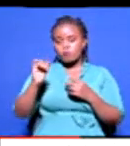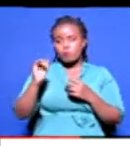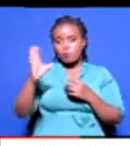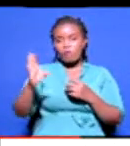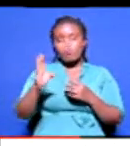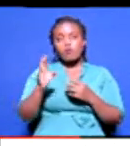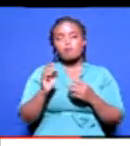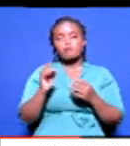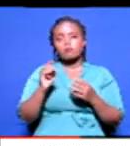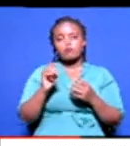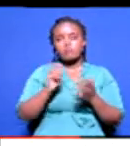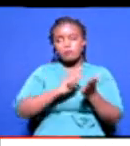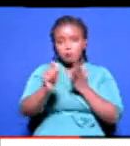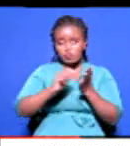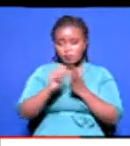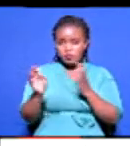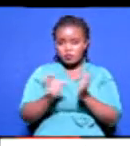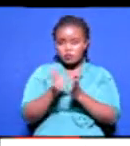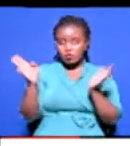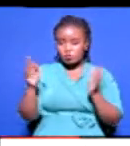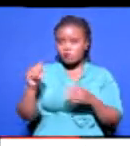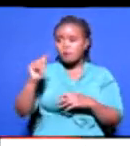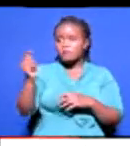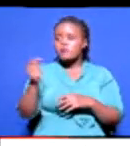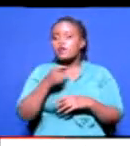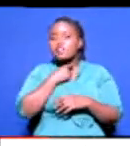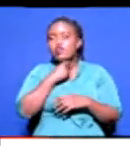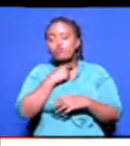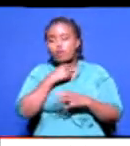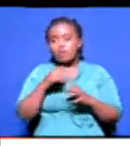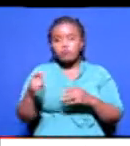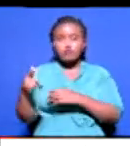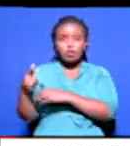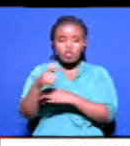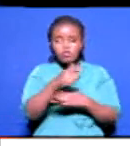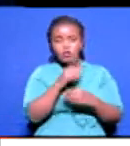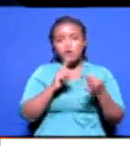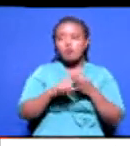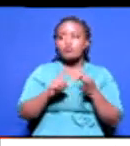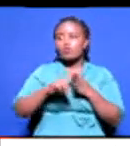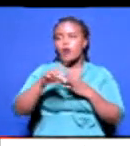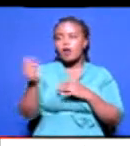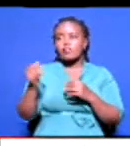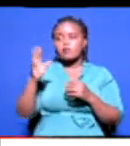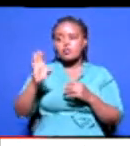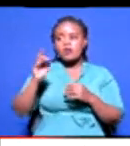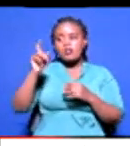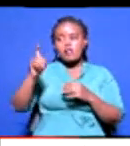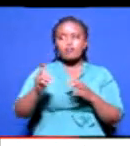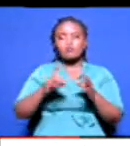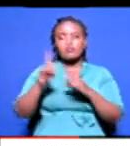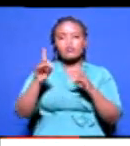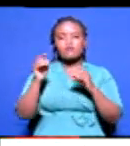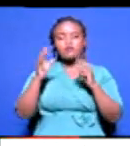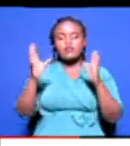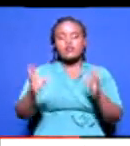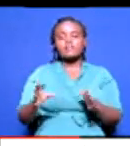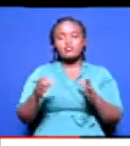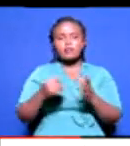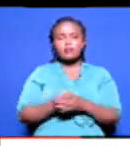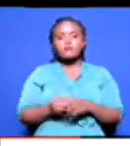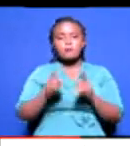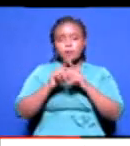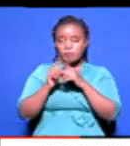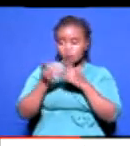Kenya Union of Journalists, and we're also going to be joined by Irungu Hilton, the executive director of Amnesty International here in